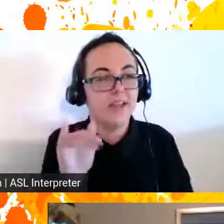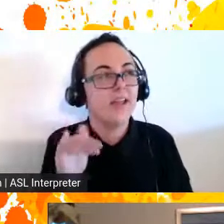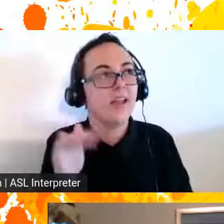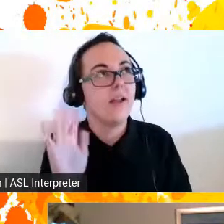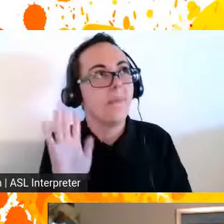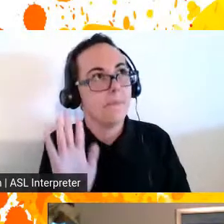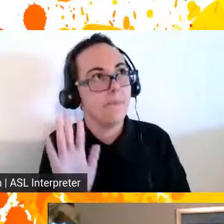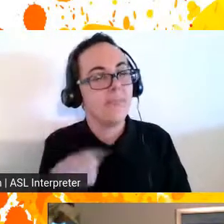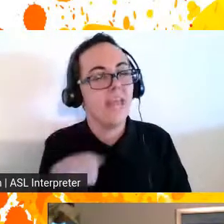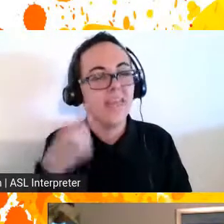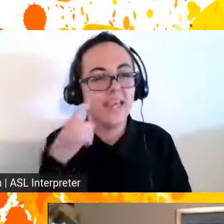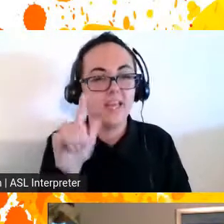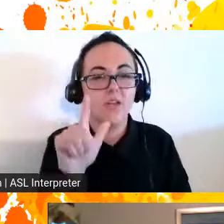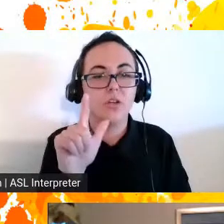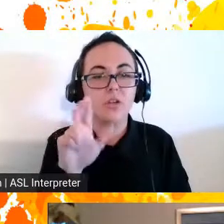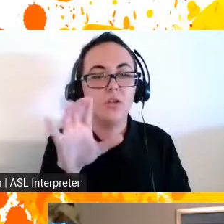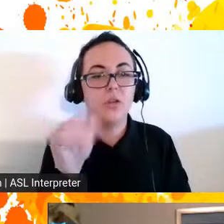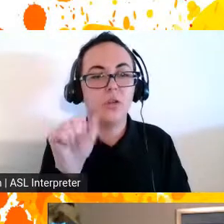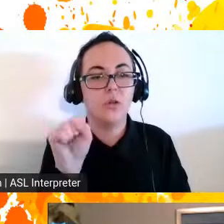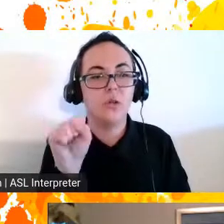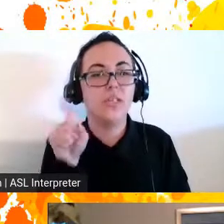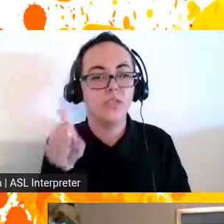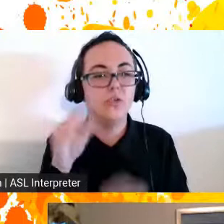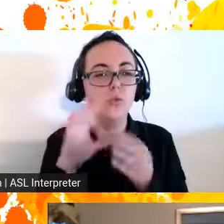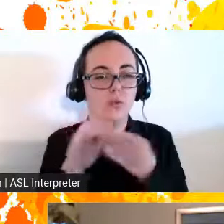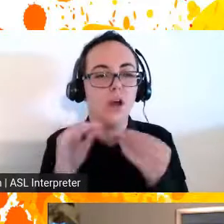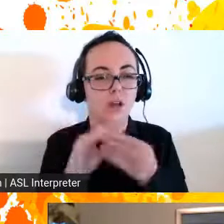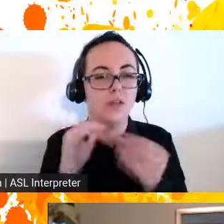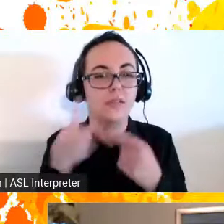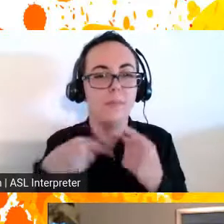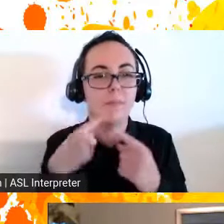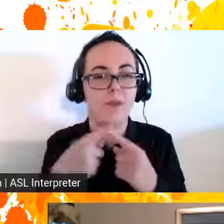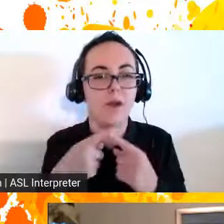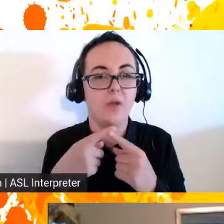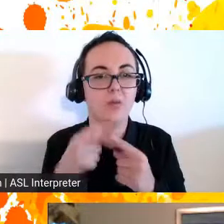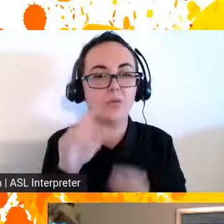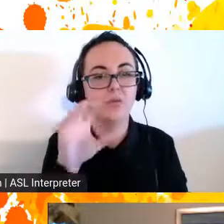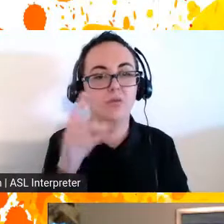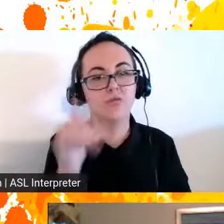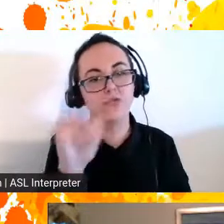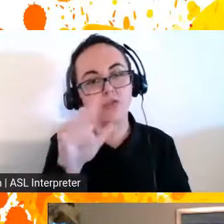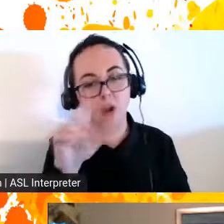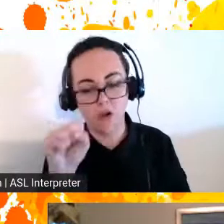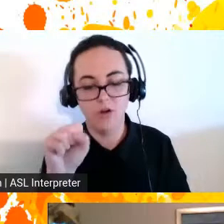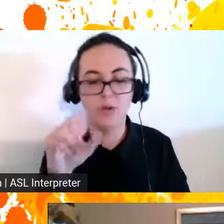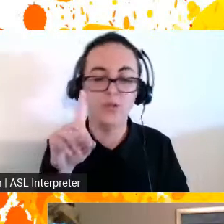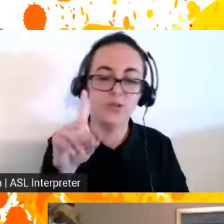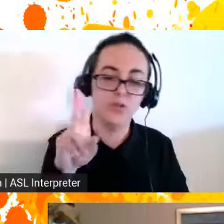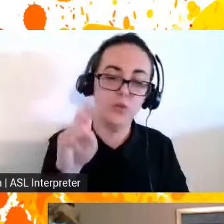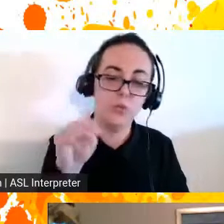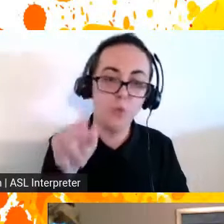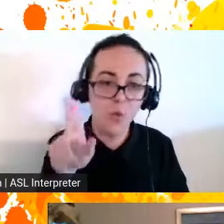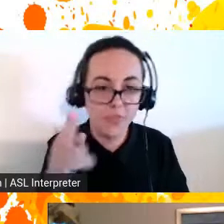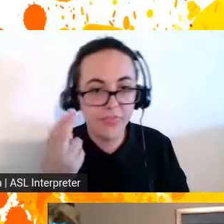Lucas, you talked about when you talked about Charles DeMuth and Marcin Hartley and their relationship,